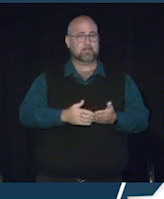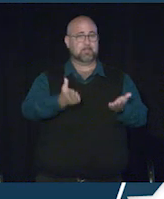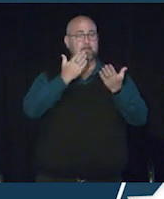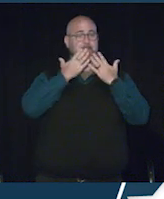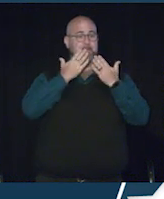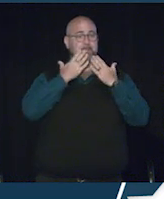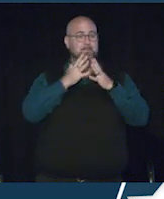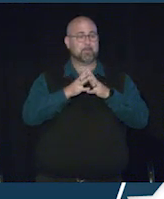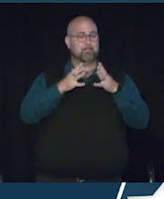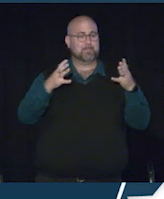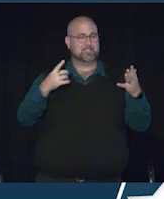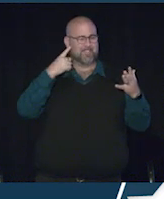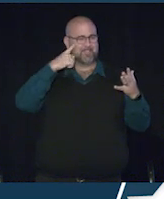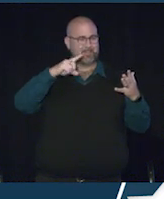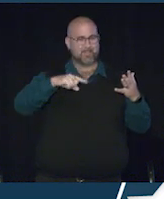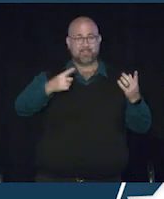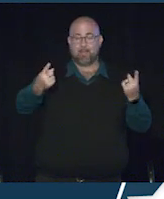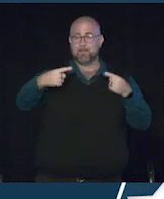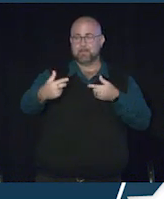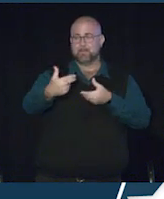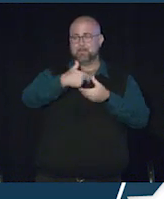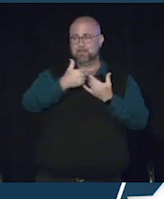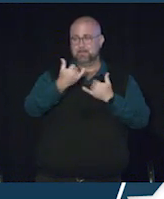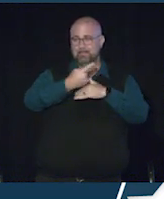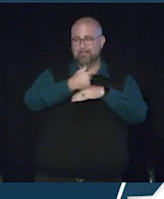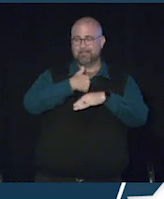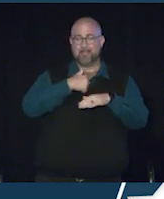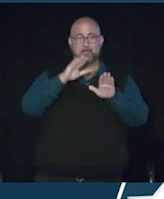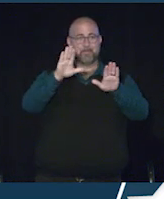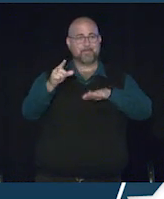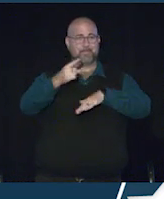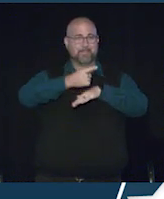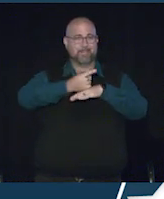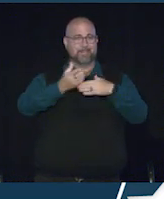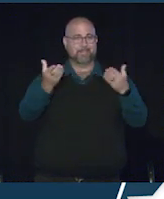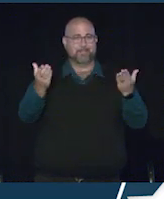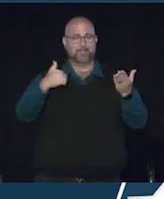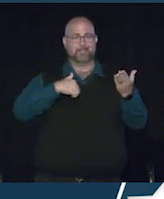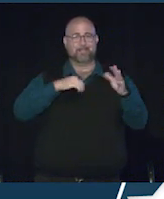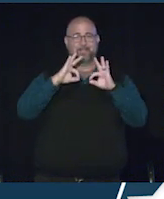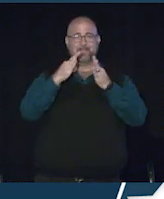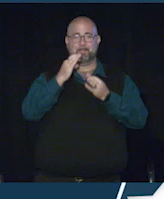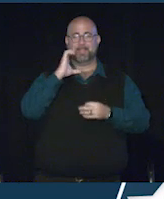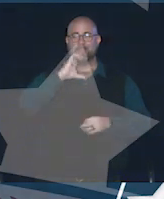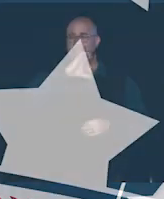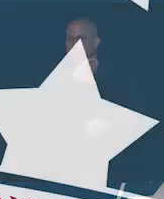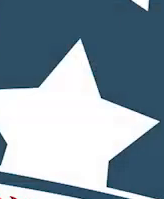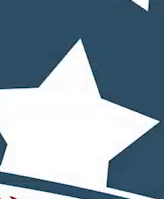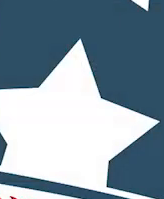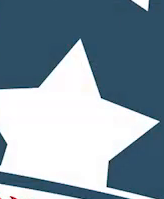you so much for coming to join us today, and I hope you have a wonderful day here at the Family Cafe.